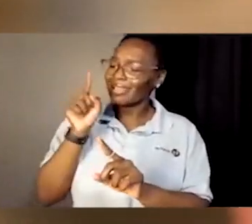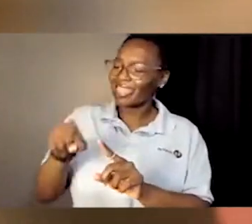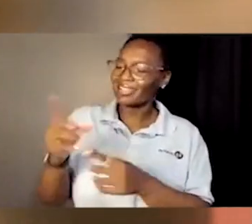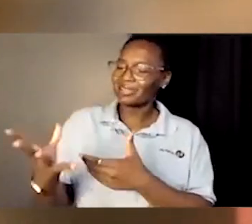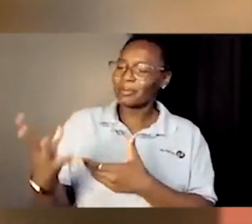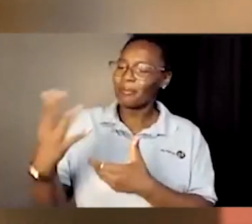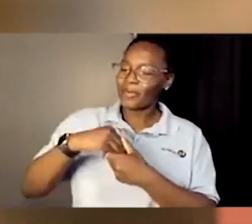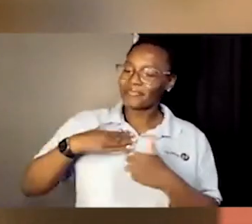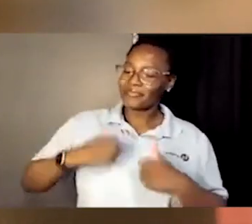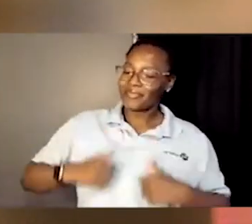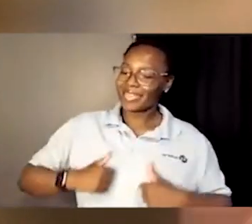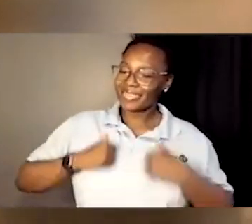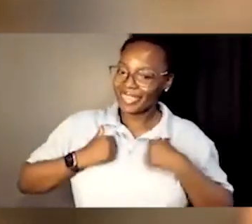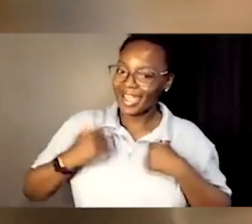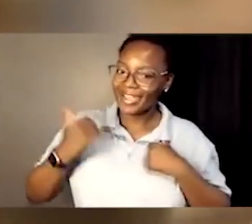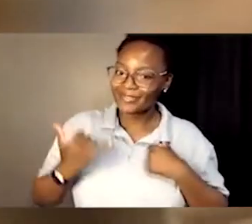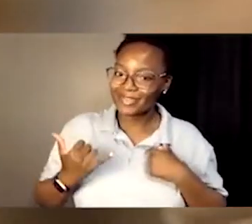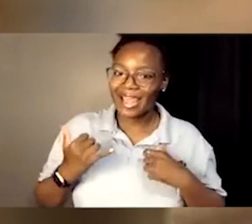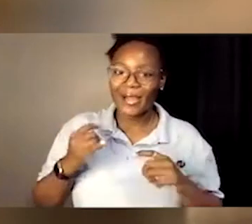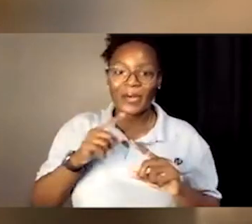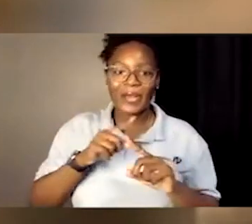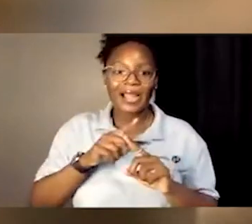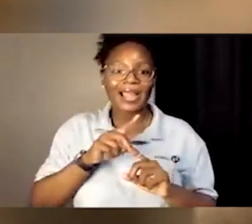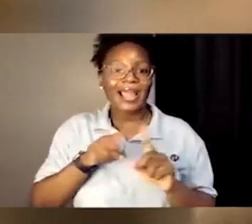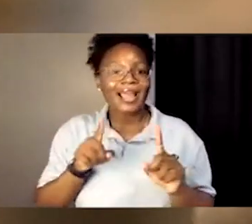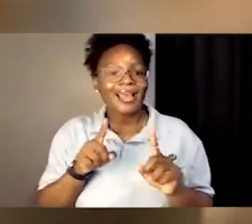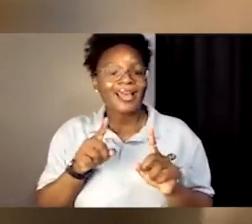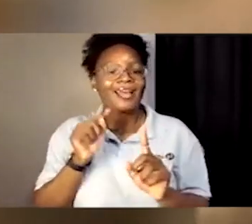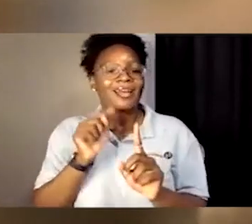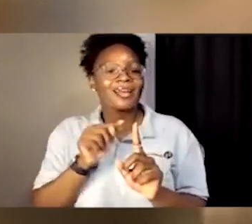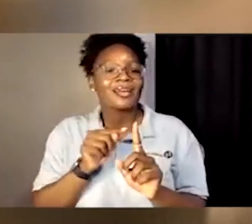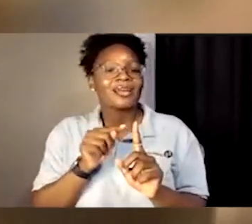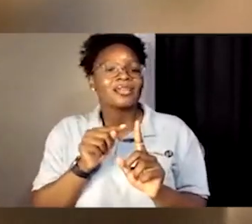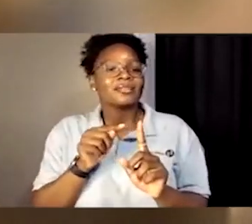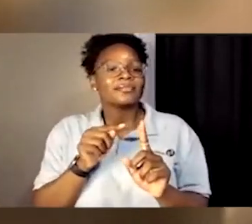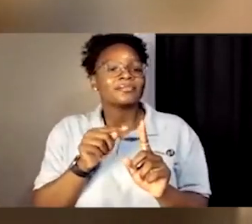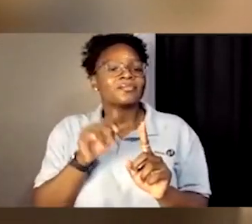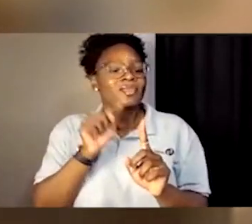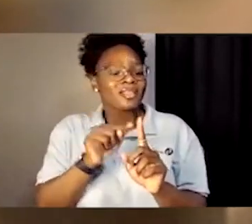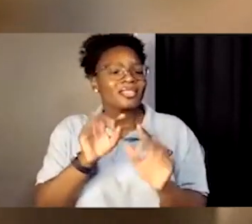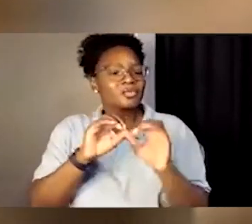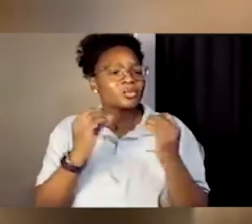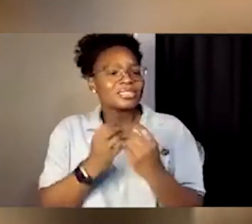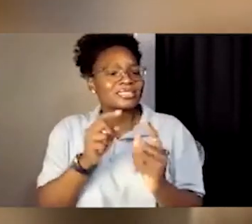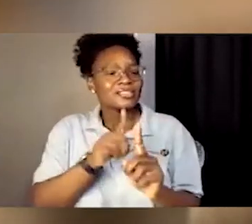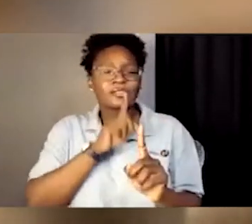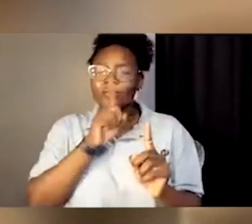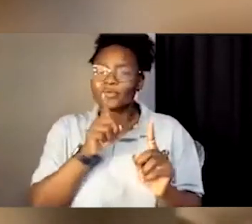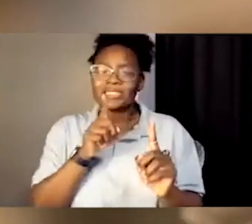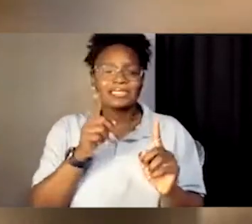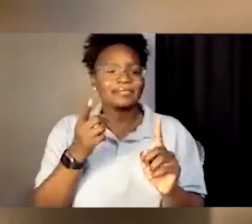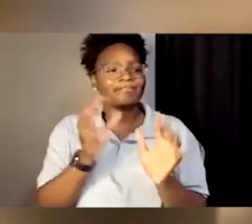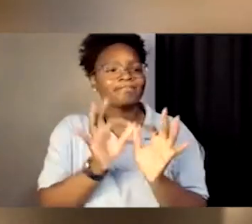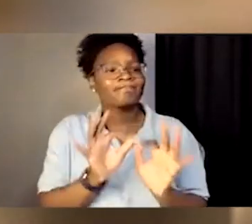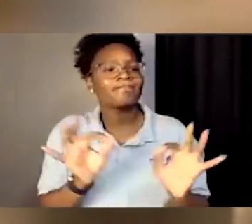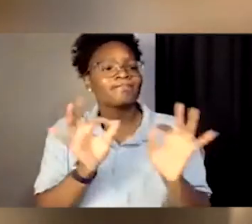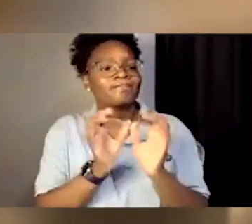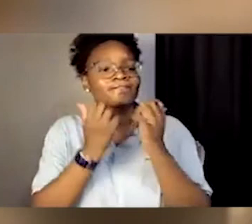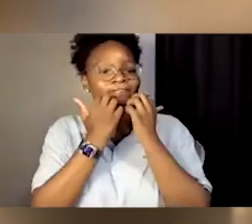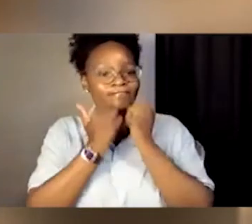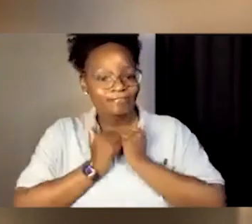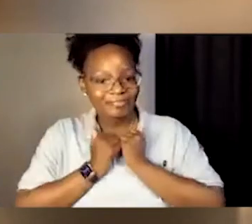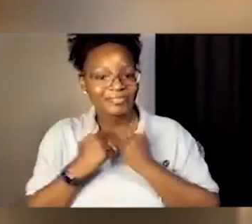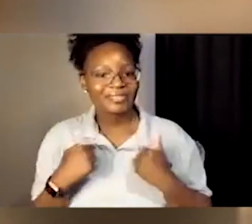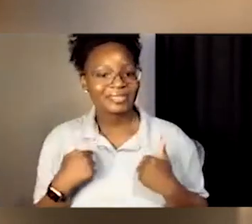you actually can't do it. But Nisanishim is very, very special to me. And I was so delighted. I think it was in